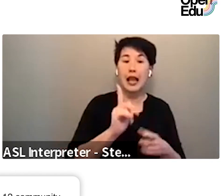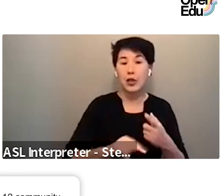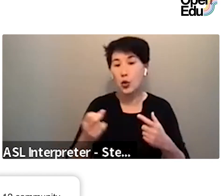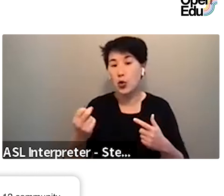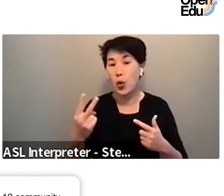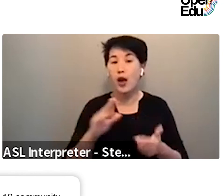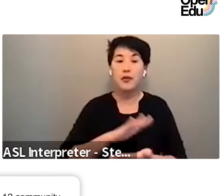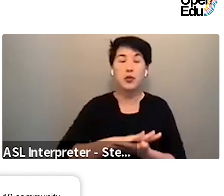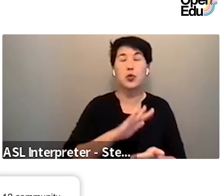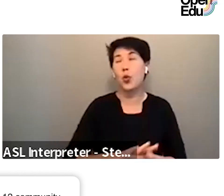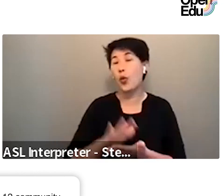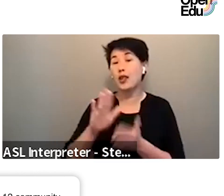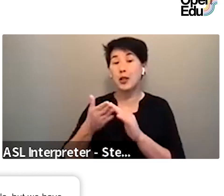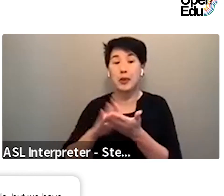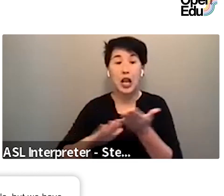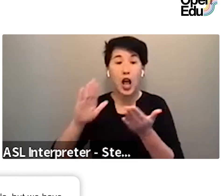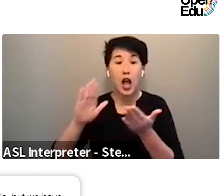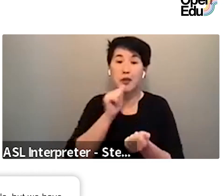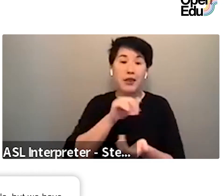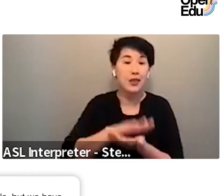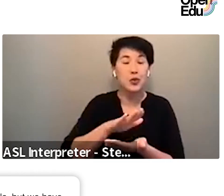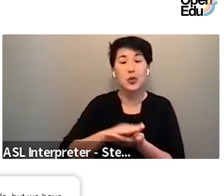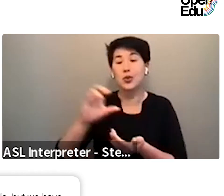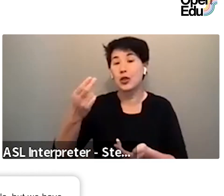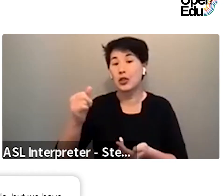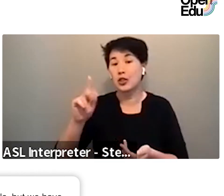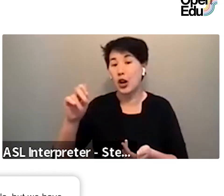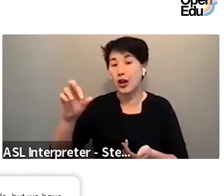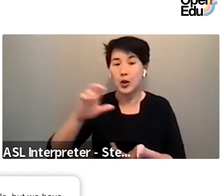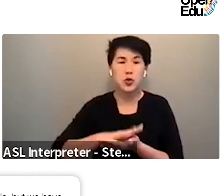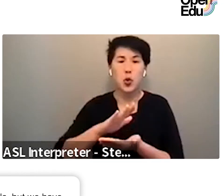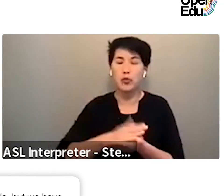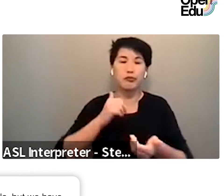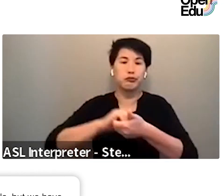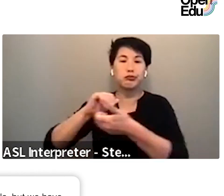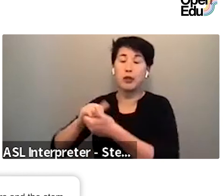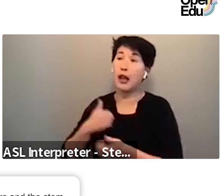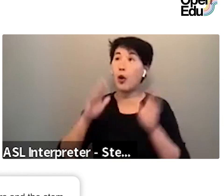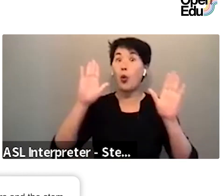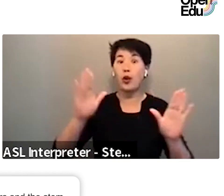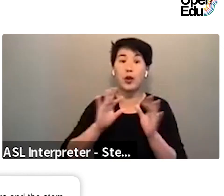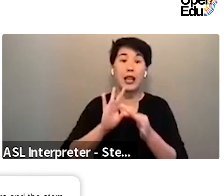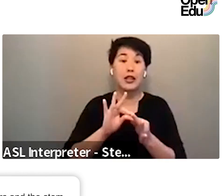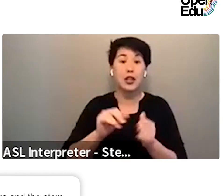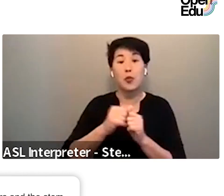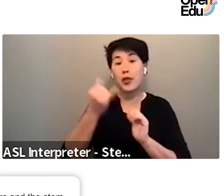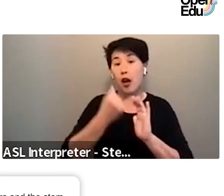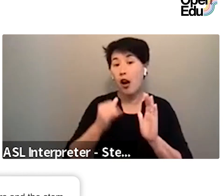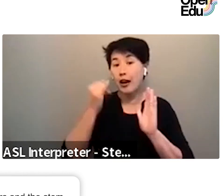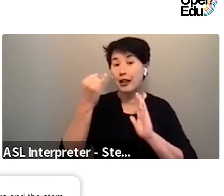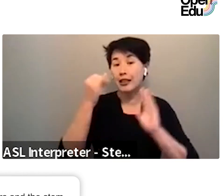college, private schools and charter schools, but we have this wonderful relationship with the art teachers and the